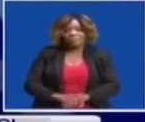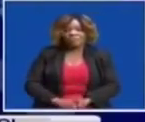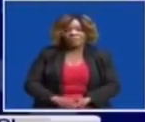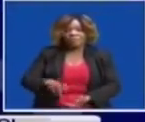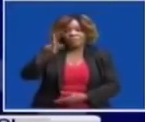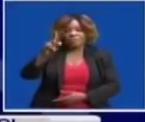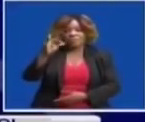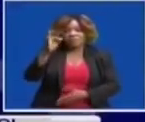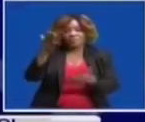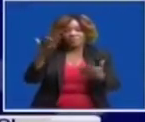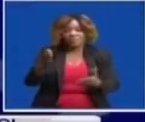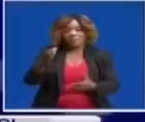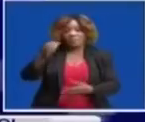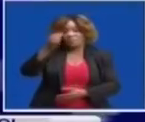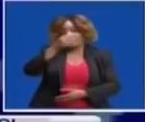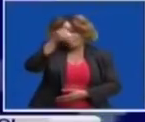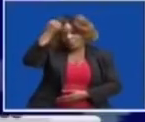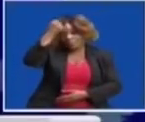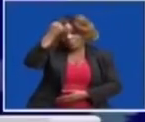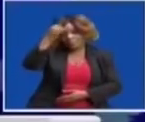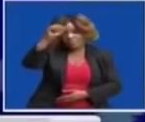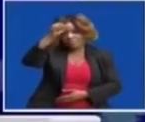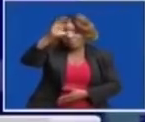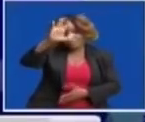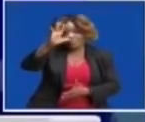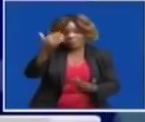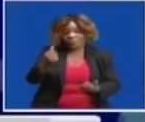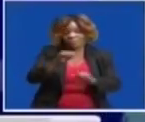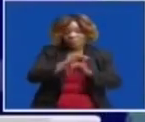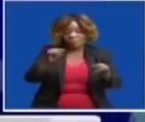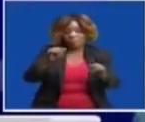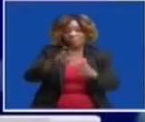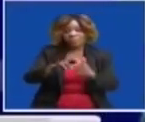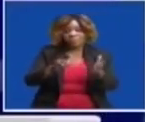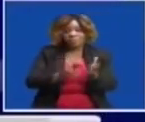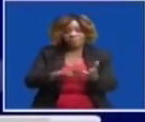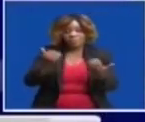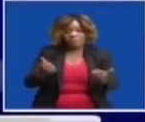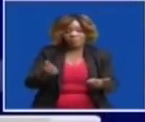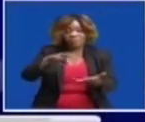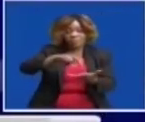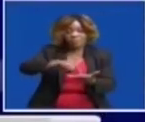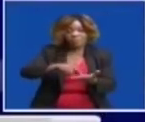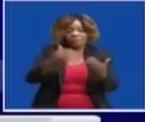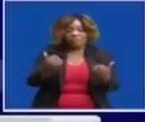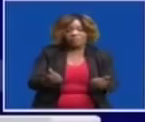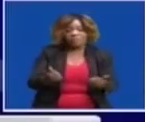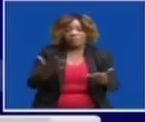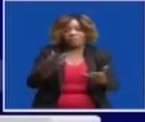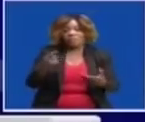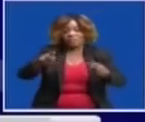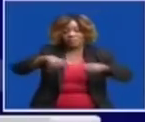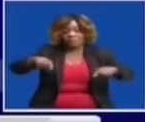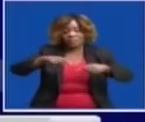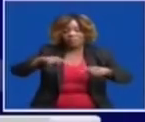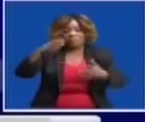The Patriotic Front PF in Chirabombwe district has reported to police an independent candidate aspiring for the Anoya Zulu local